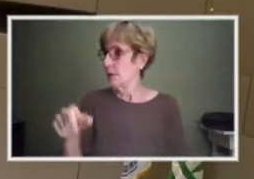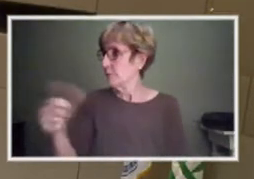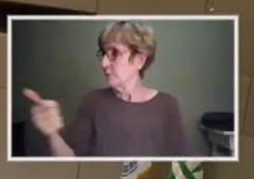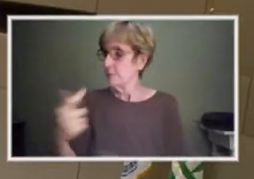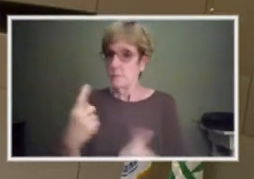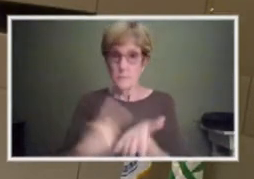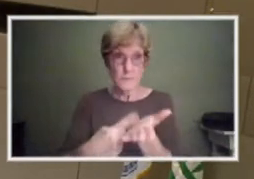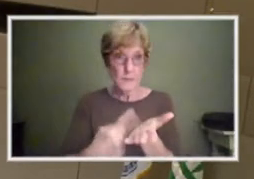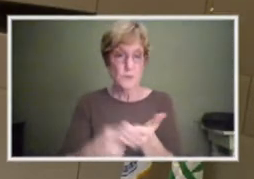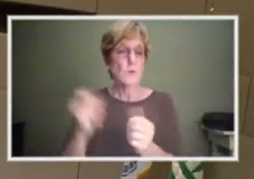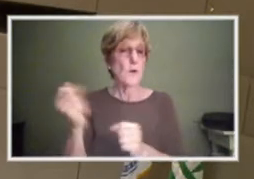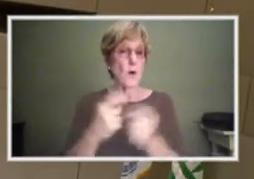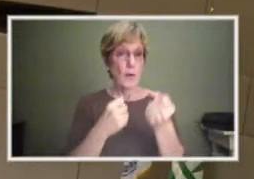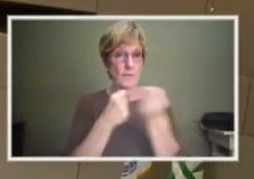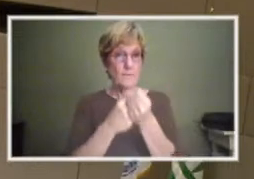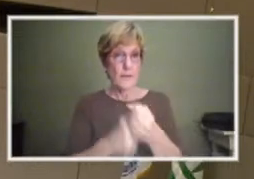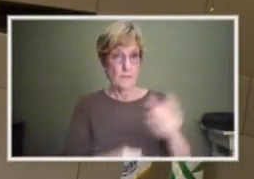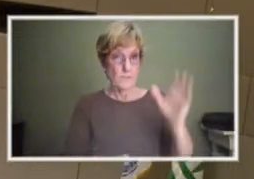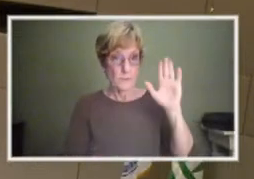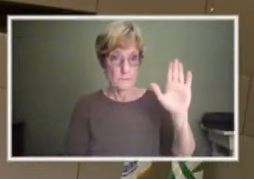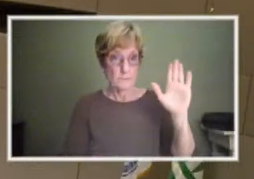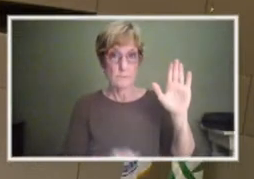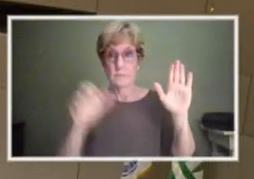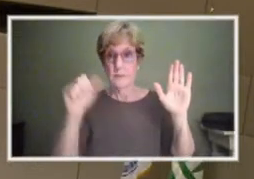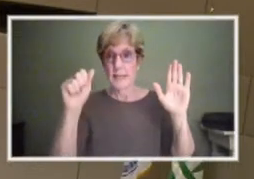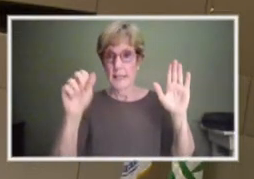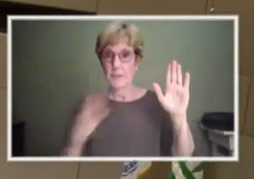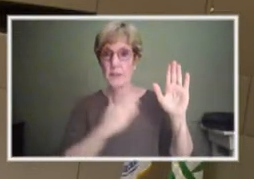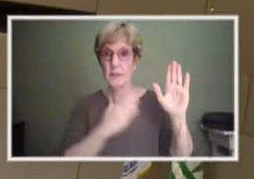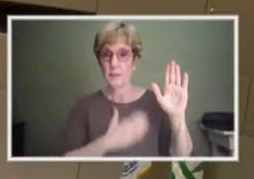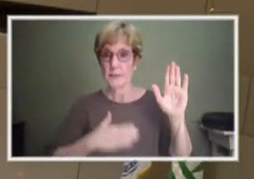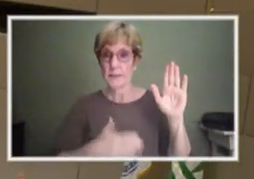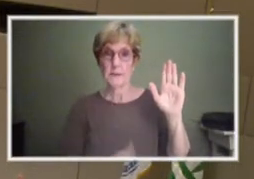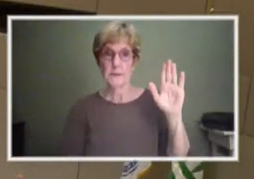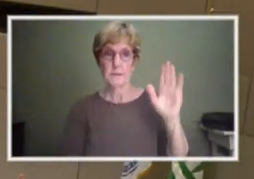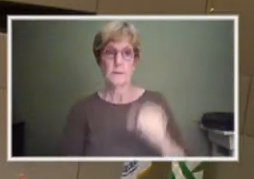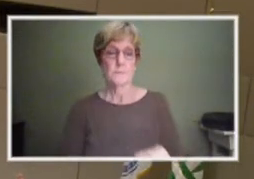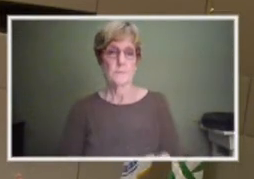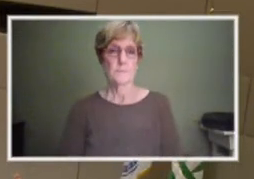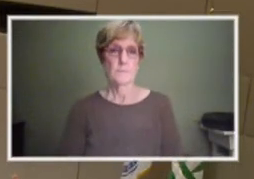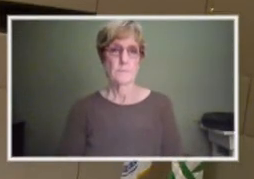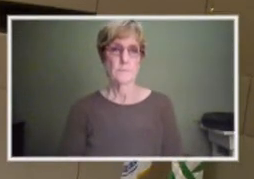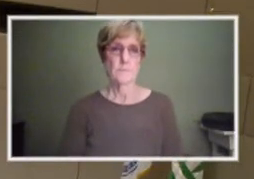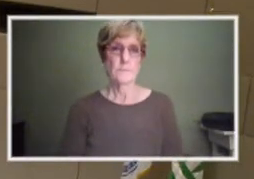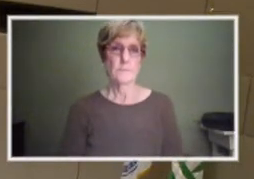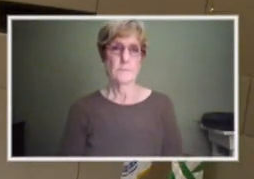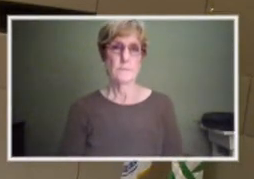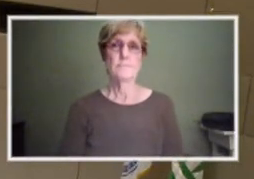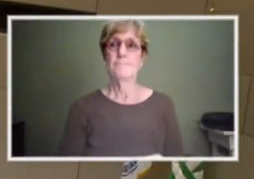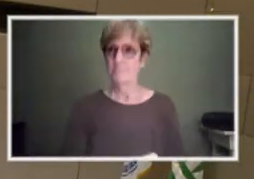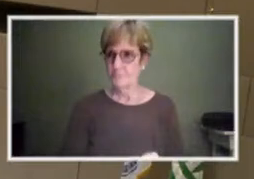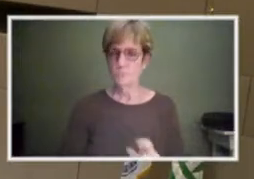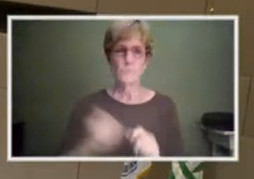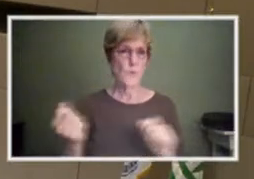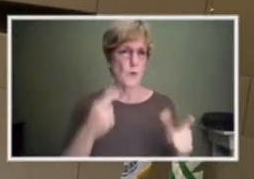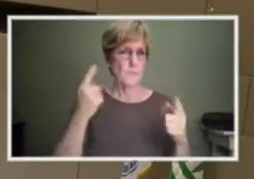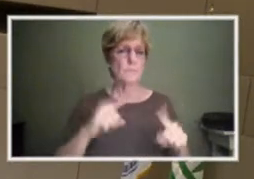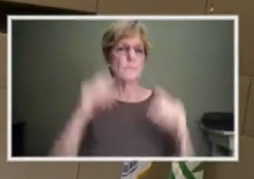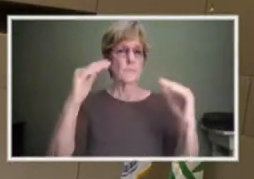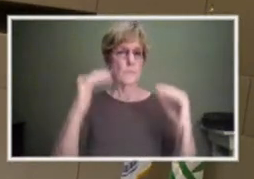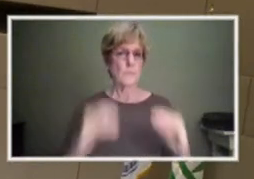in favor of the item, A and B, please raise your hands. All right, that's unanimous. The next item is item